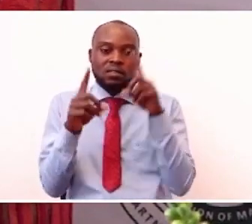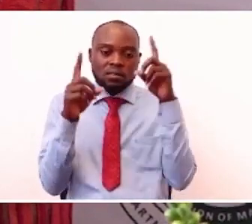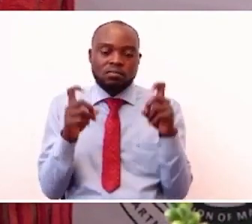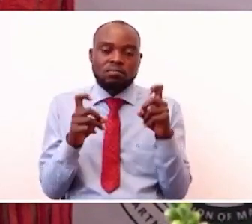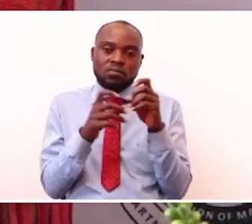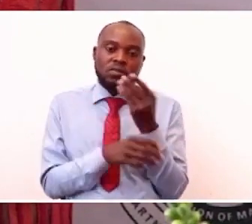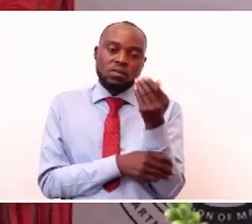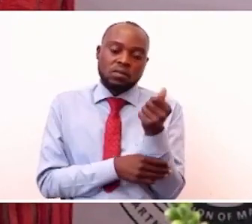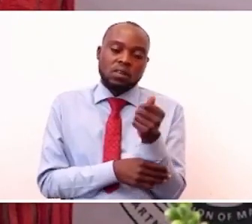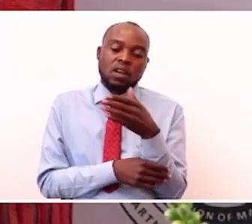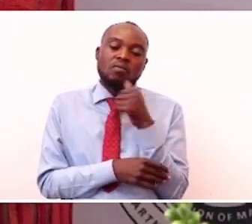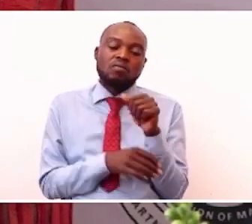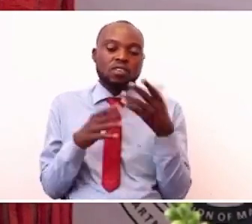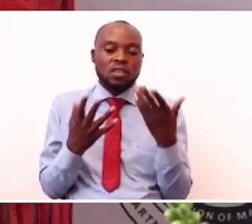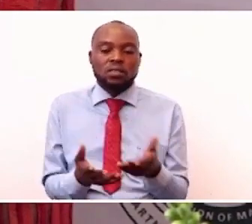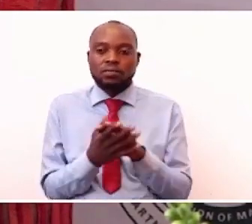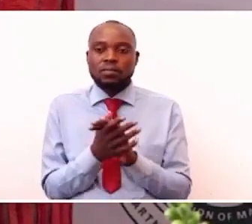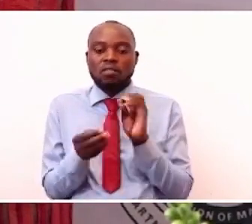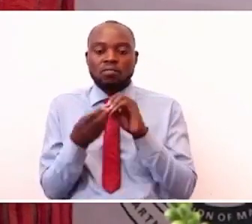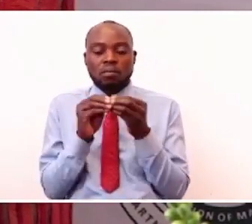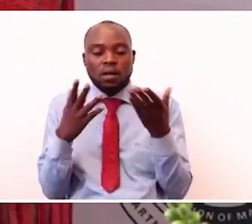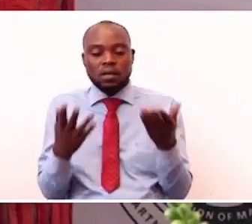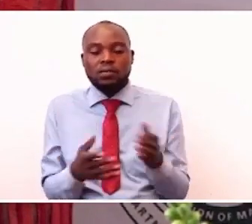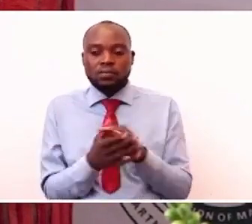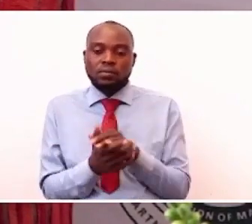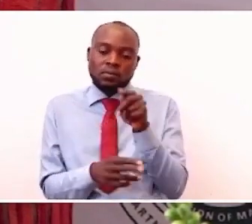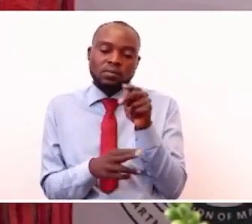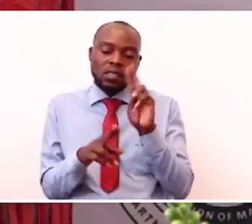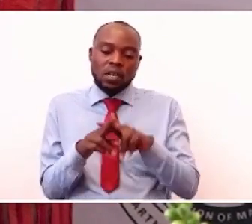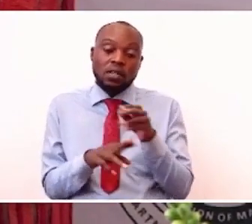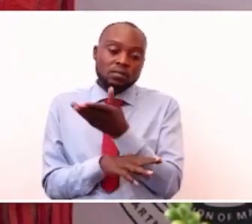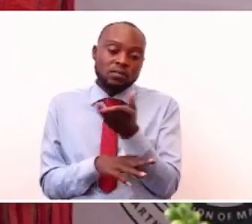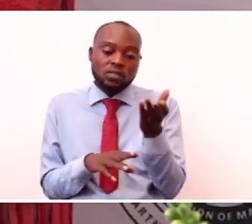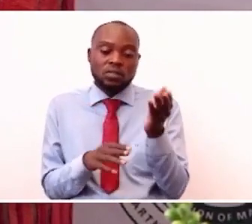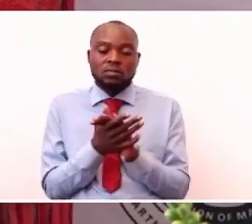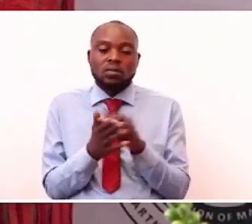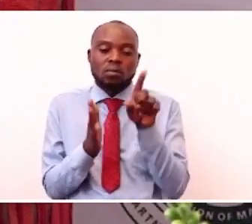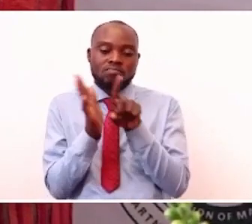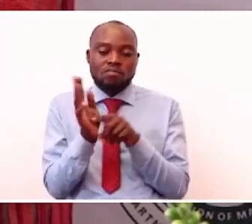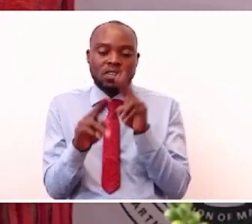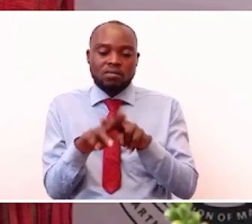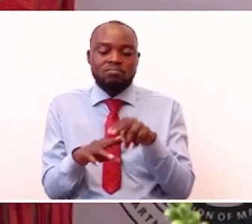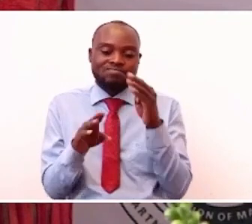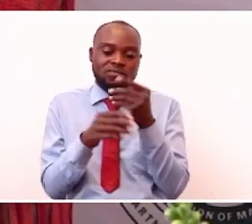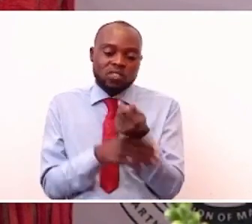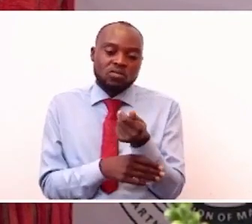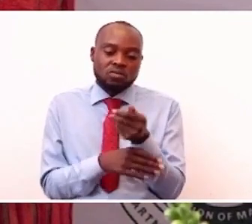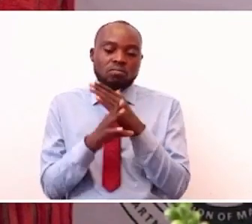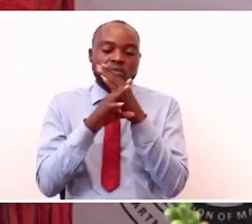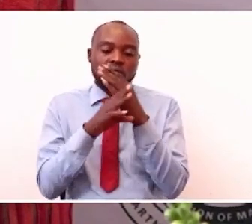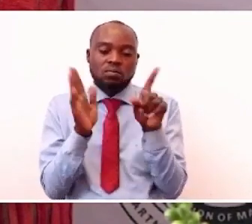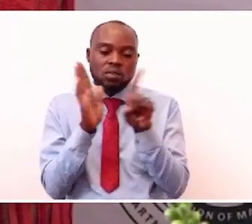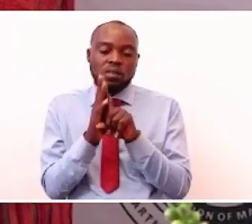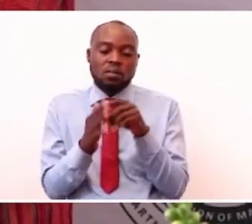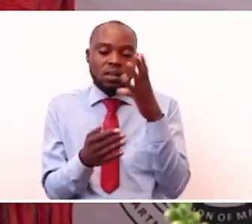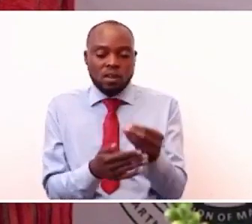they meet? What criteria should they meet? And this could be in anything, a policy. It could also be in the consumer protection laws, which we already have